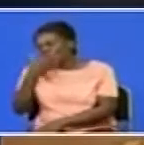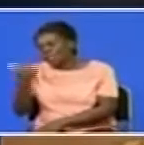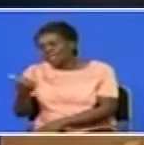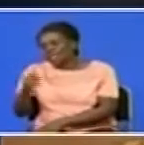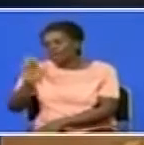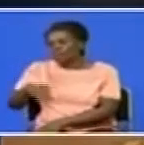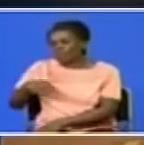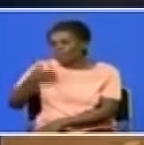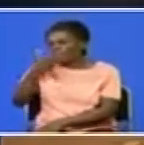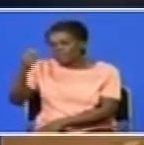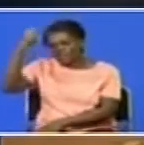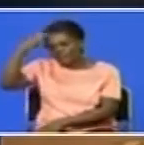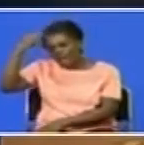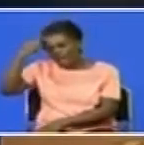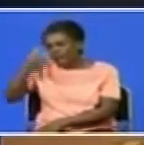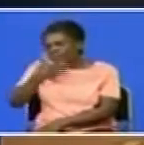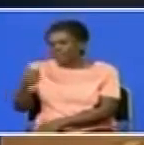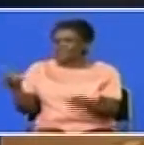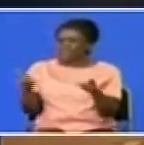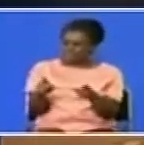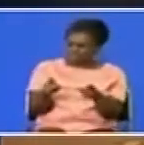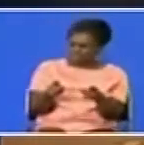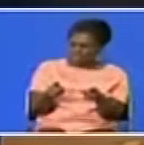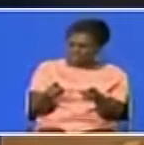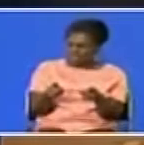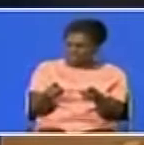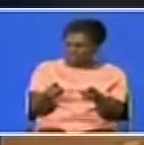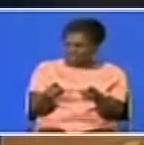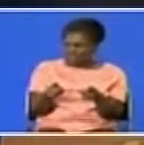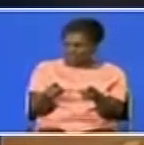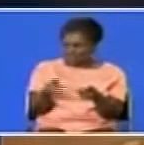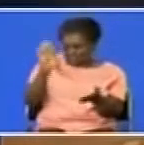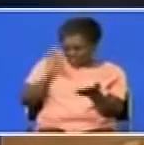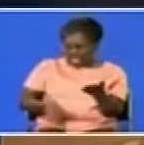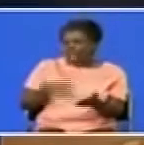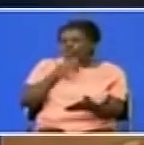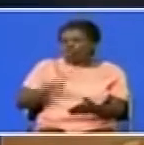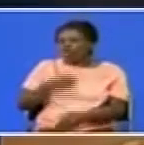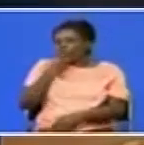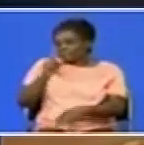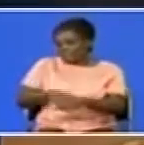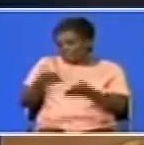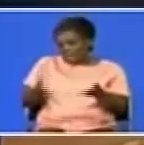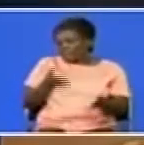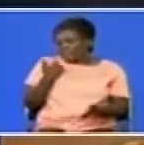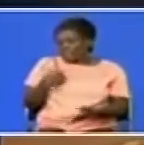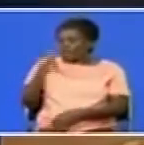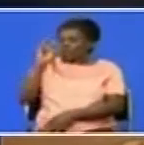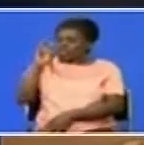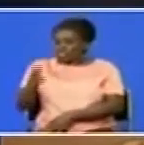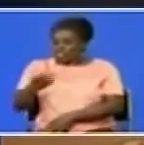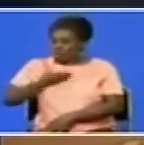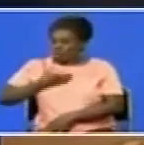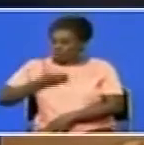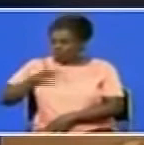brains, with better papers than those of the some of those people we saw appointed. Is it not the time to look at our